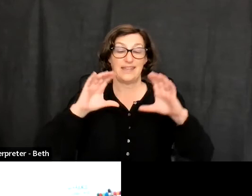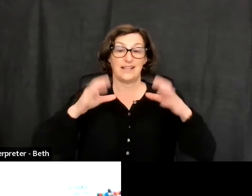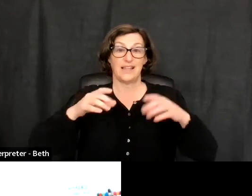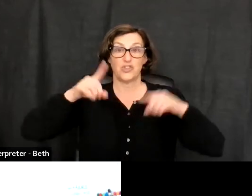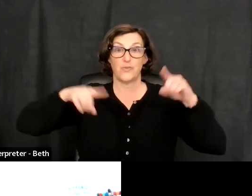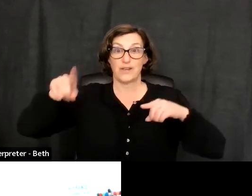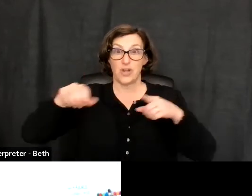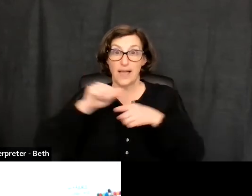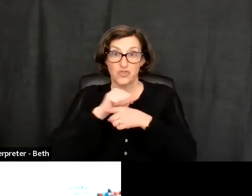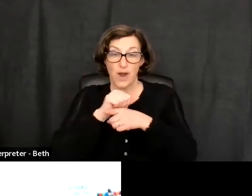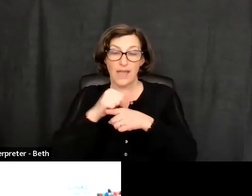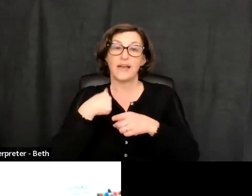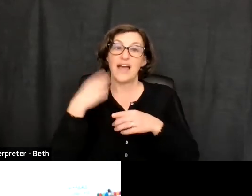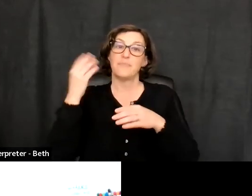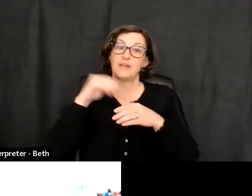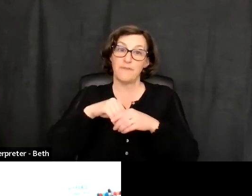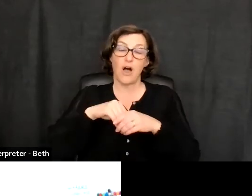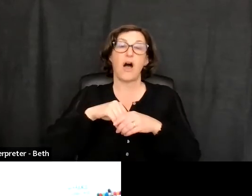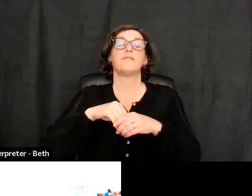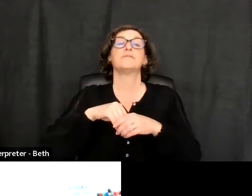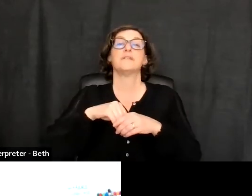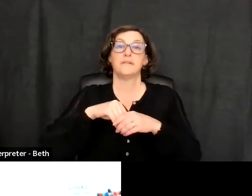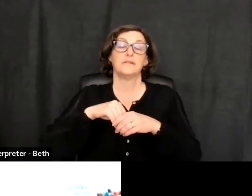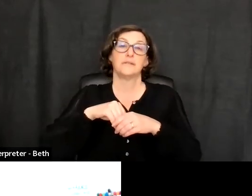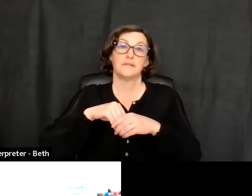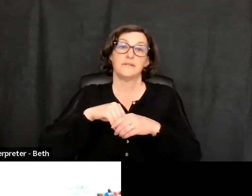in a cluster randomized trial and has been involved in